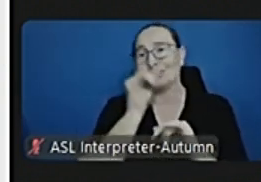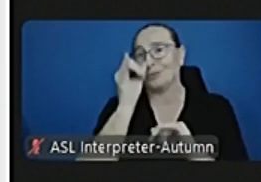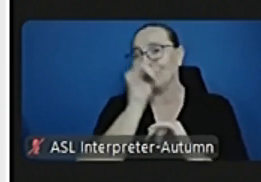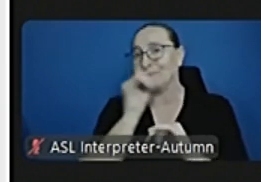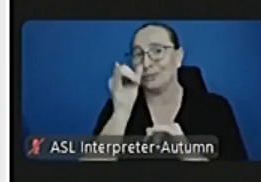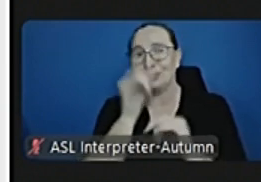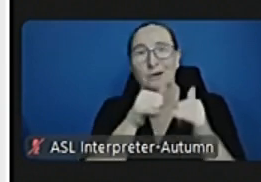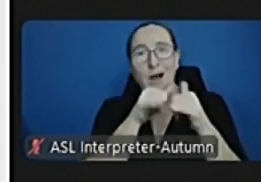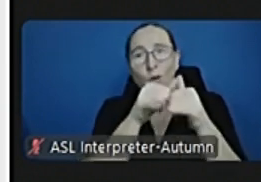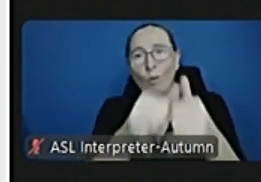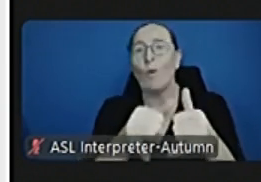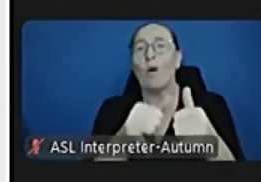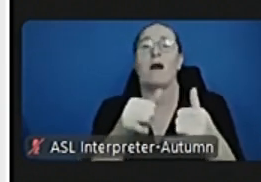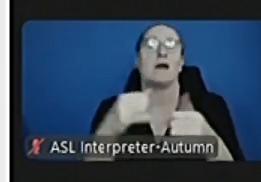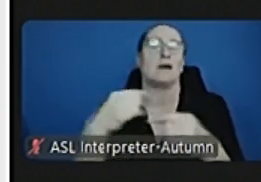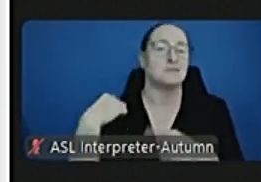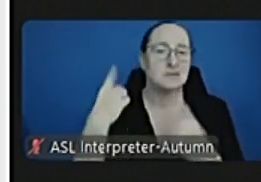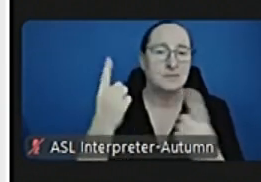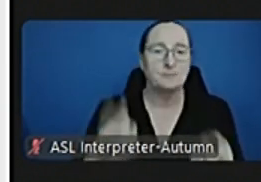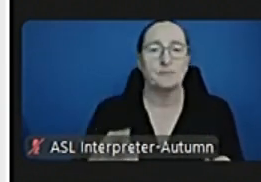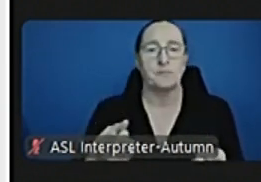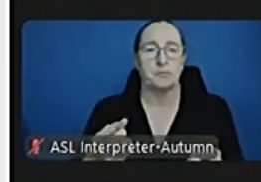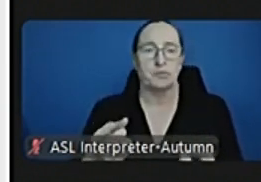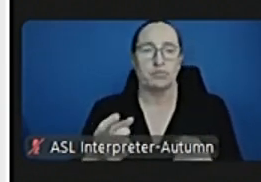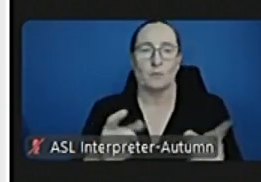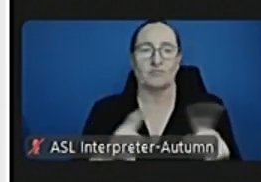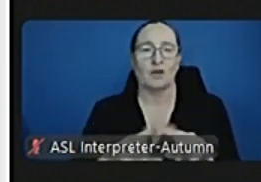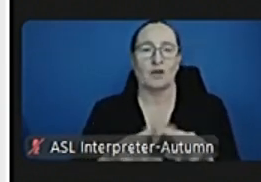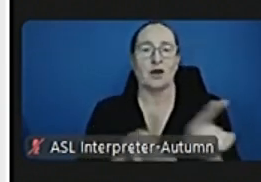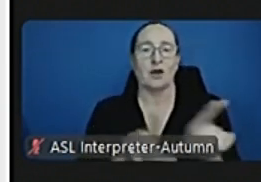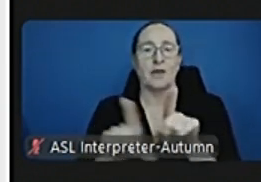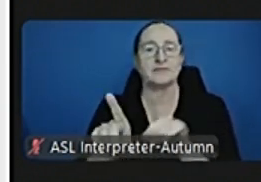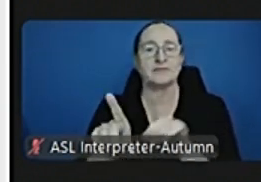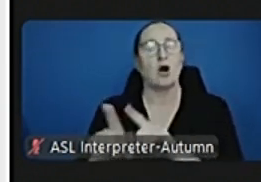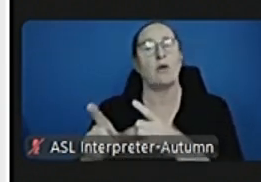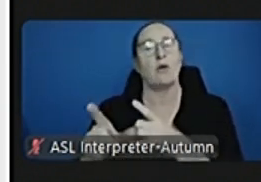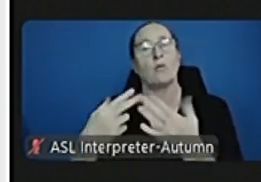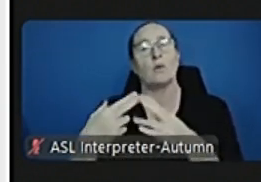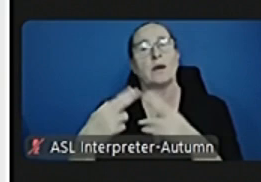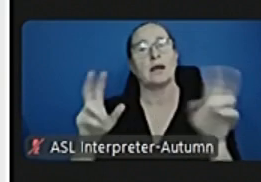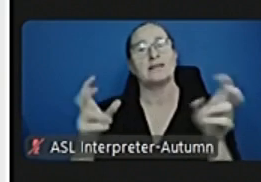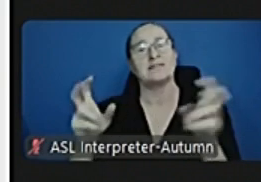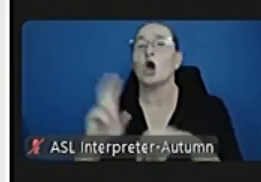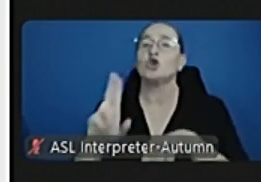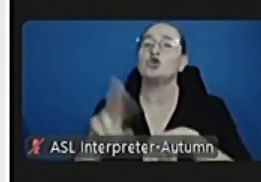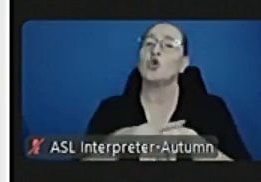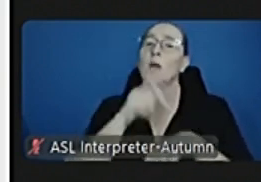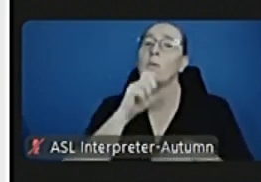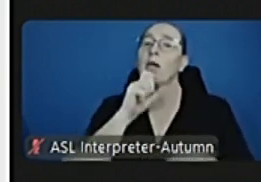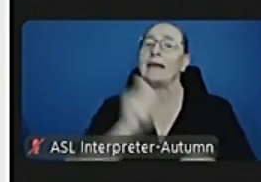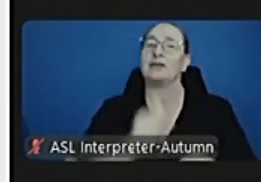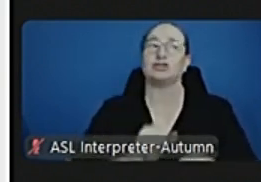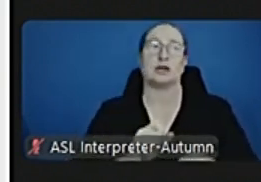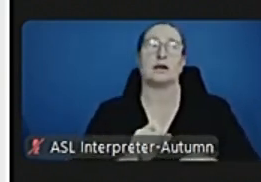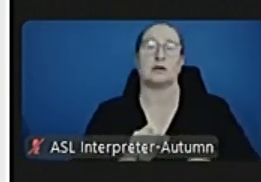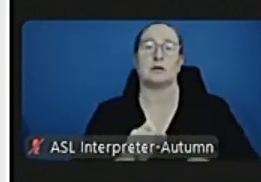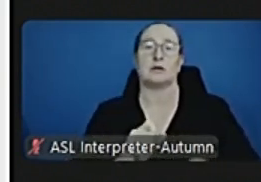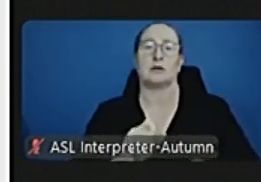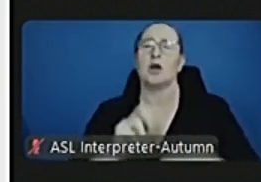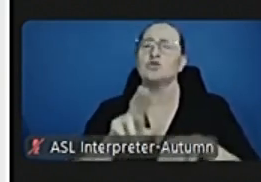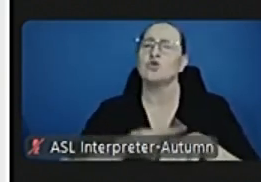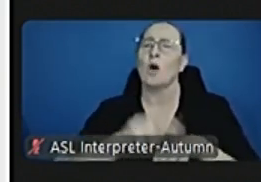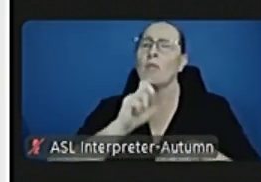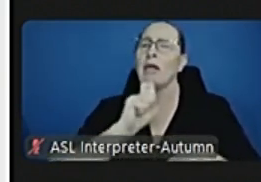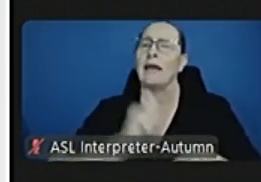certainly awards along the way, but also is what we would consider normal aging. And what does normal aging look